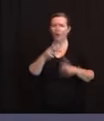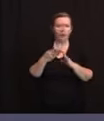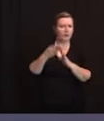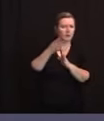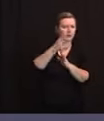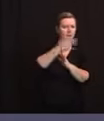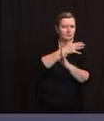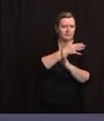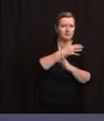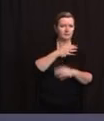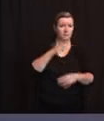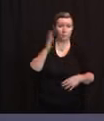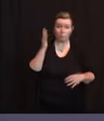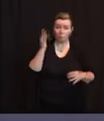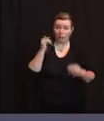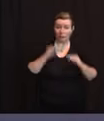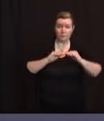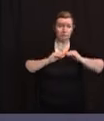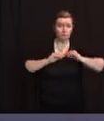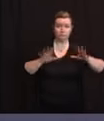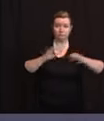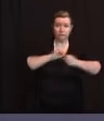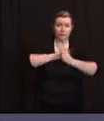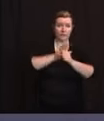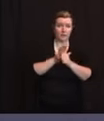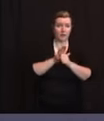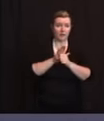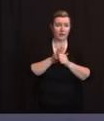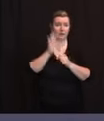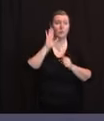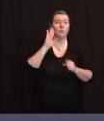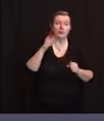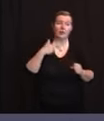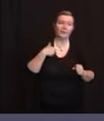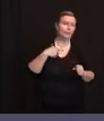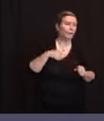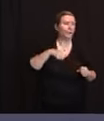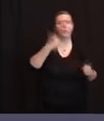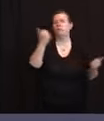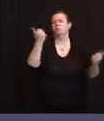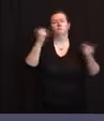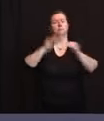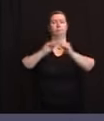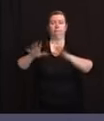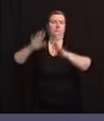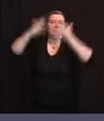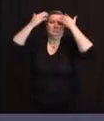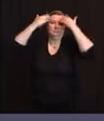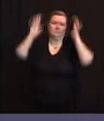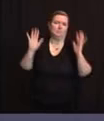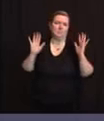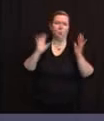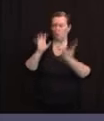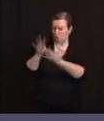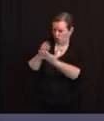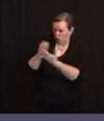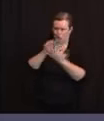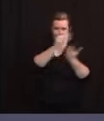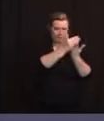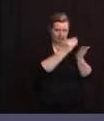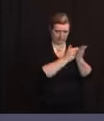one. And I want to make sure that the record is clear and that we learn from it.